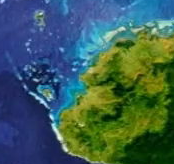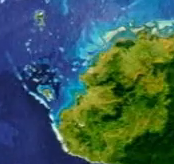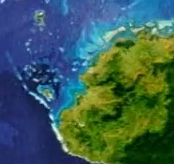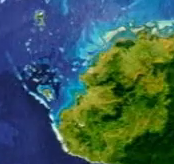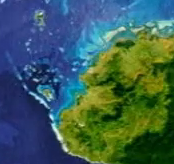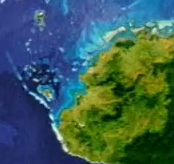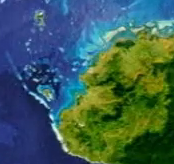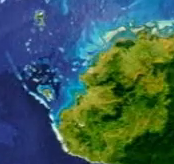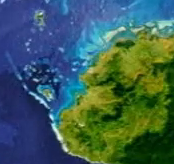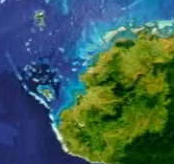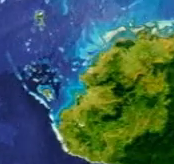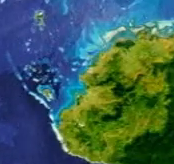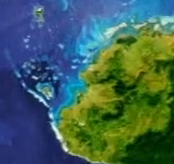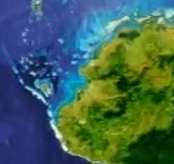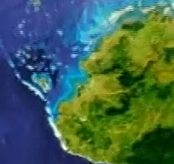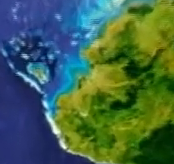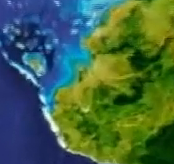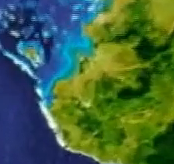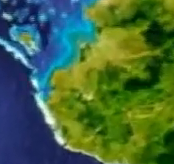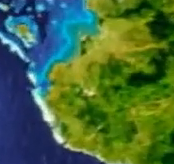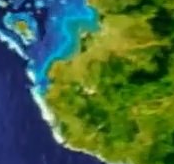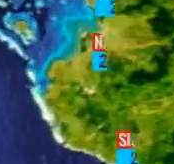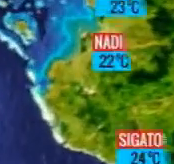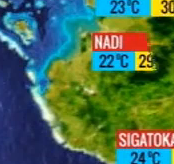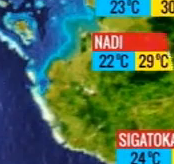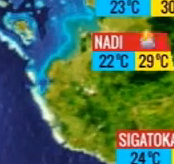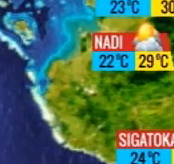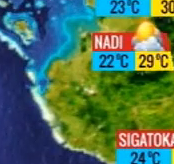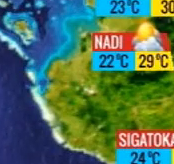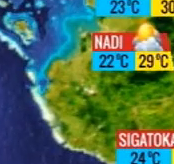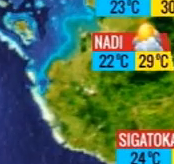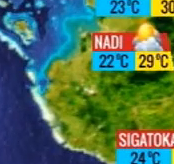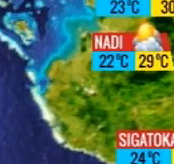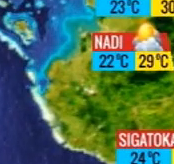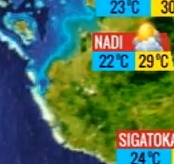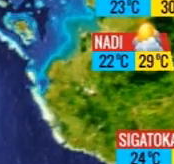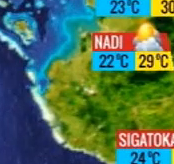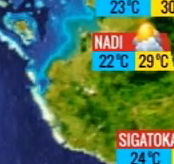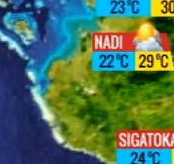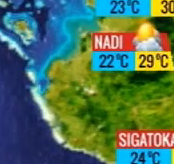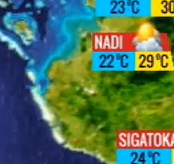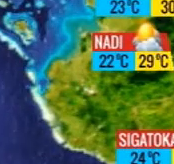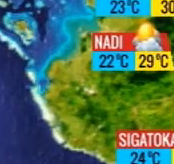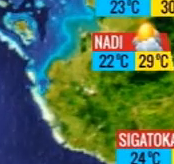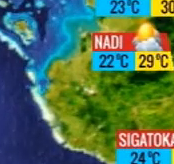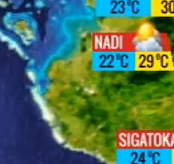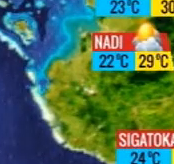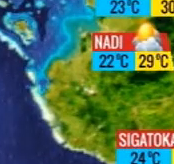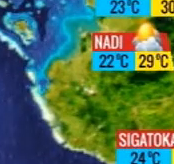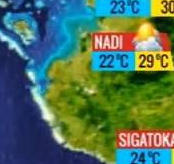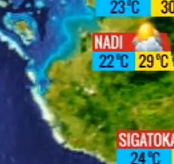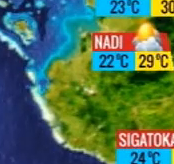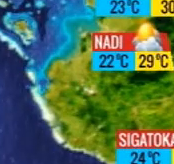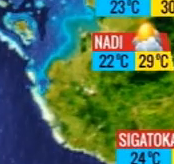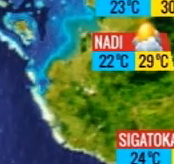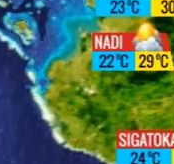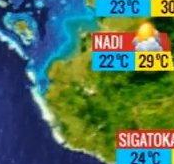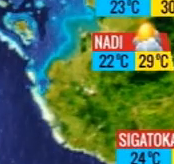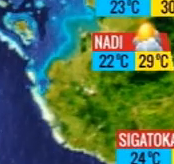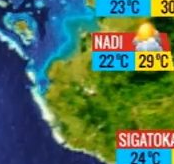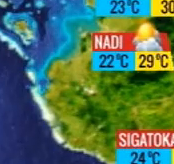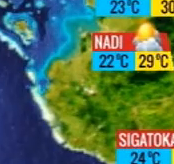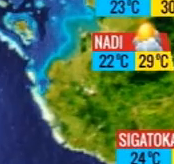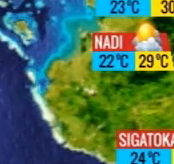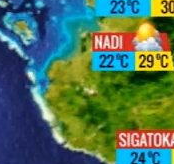that. Moving on to the other divisions. In the west, it stayed put, mostly clear. The night will be quite cool and